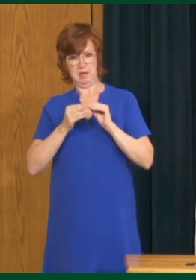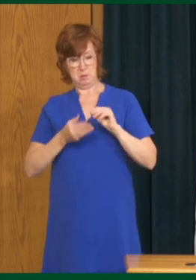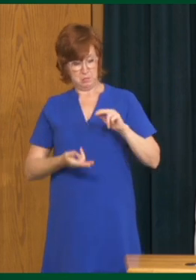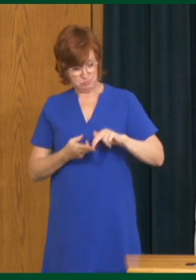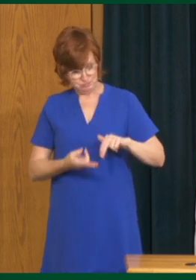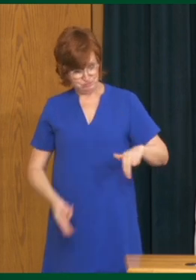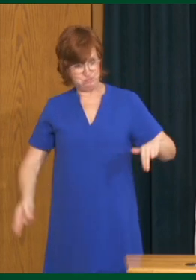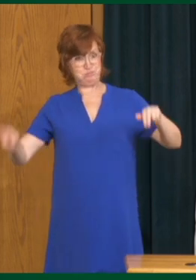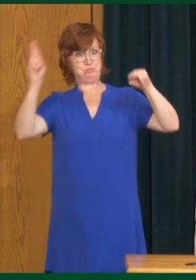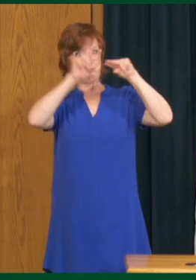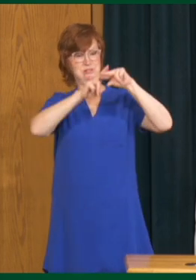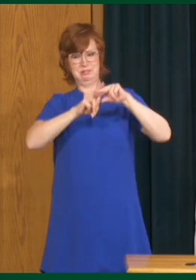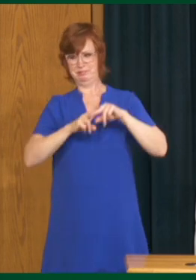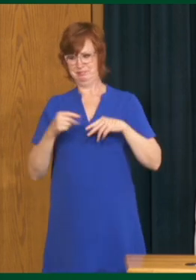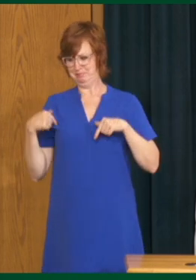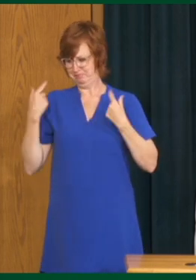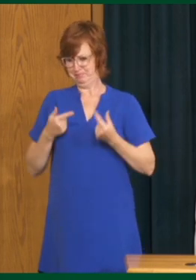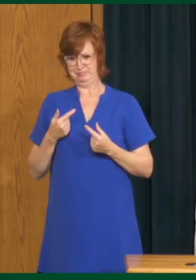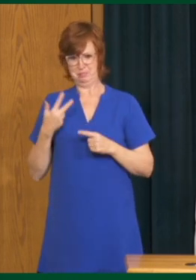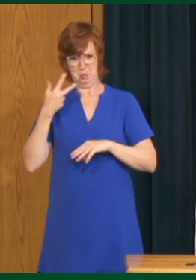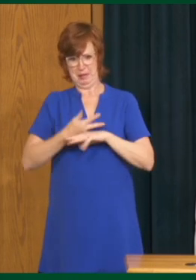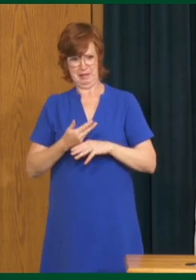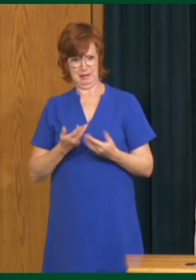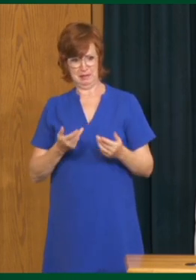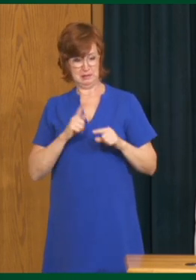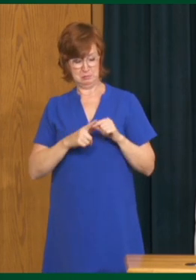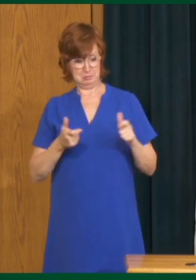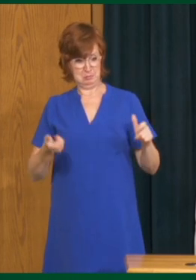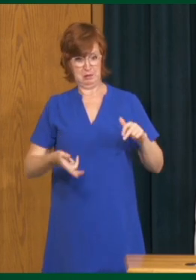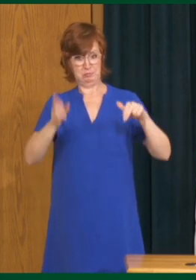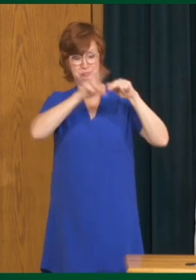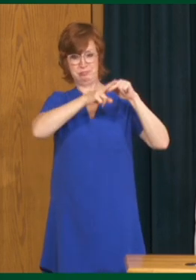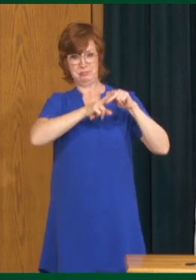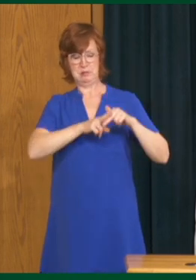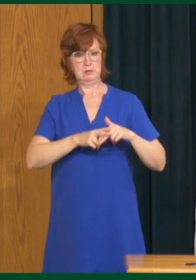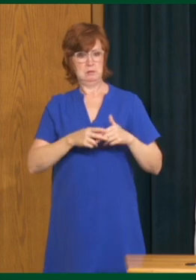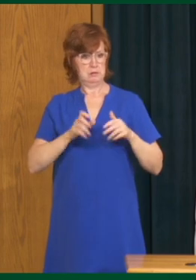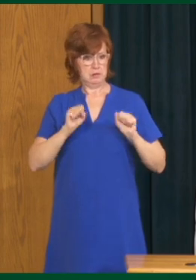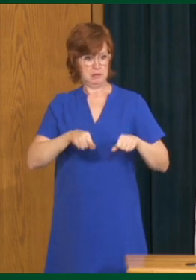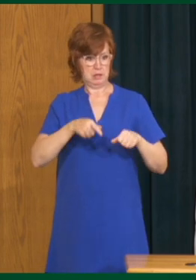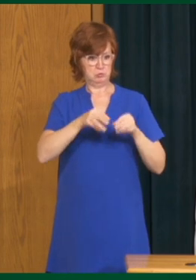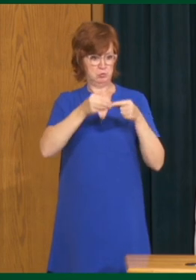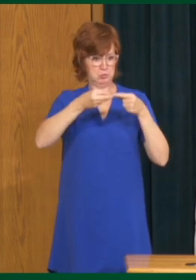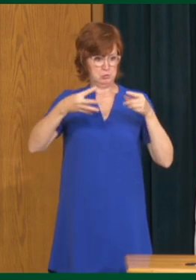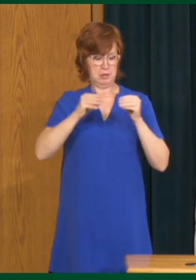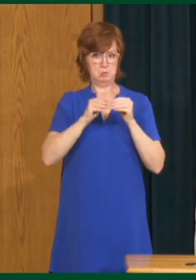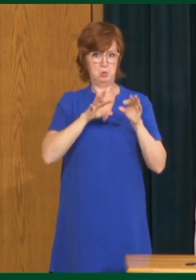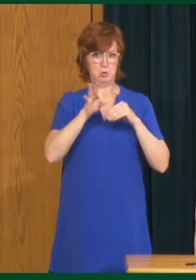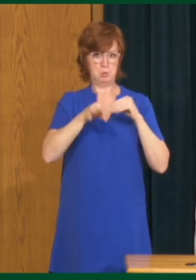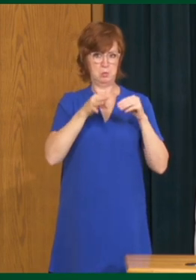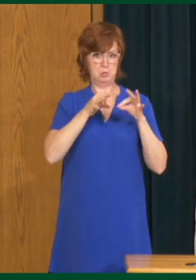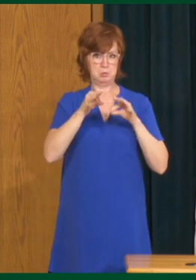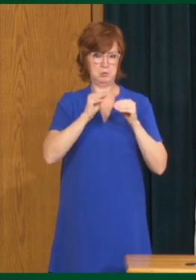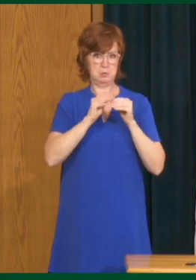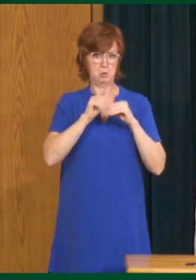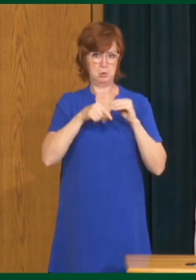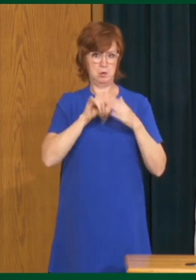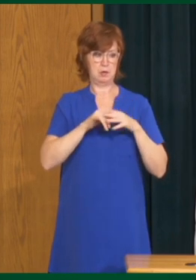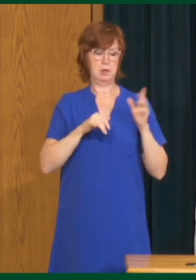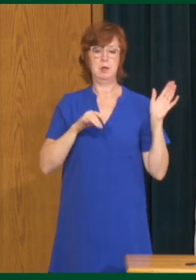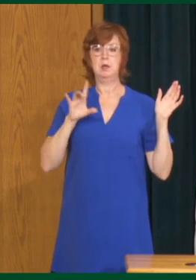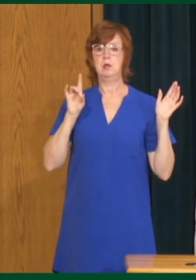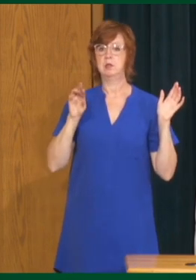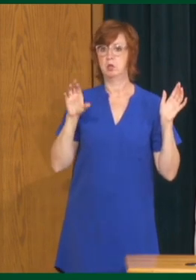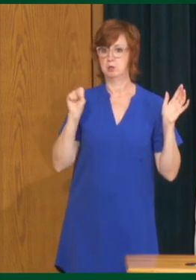of time. So any more details you can give on the situation there would be appreciated. So there's two separate